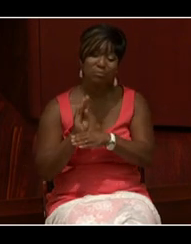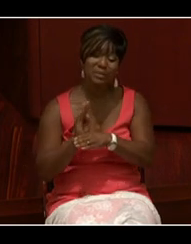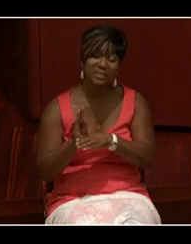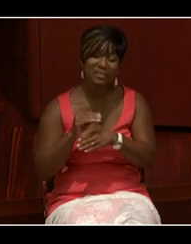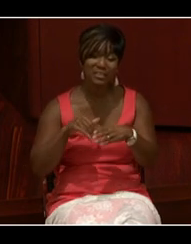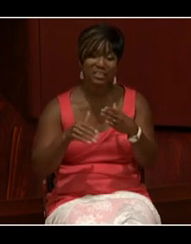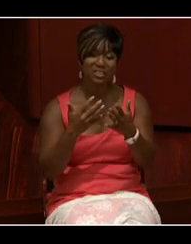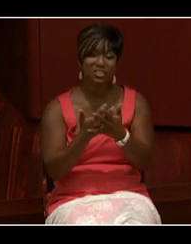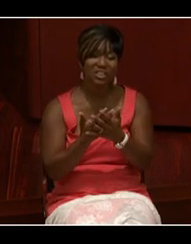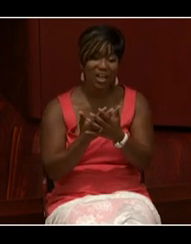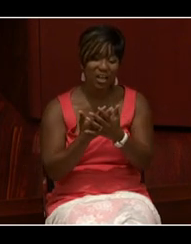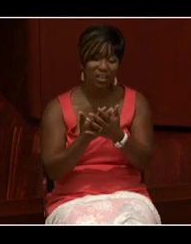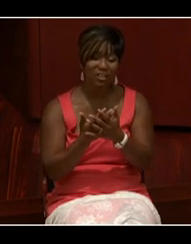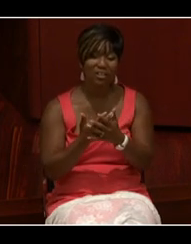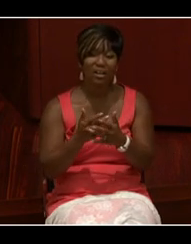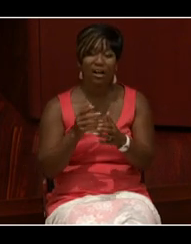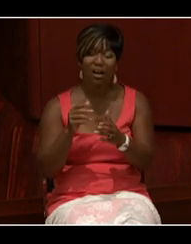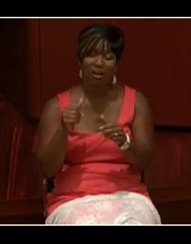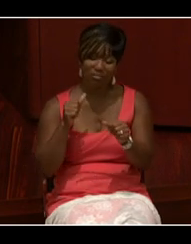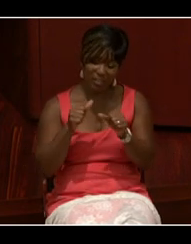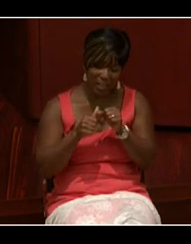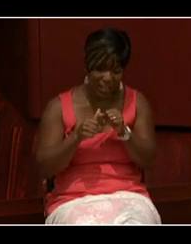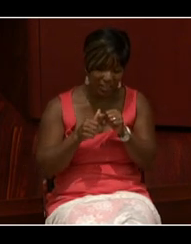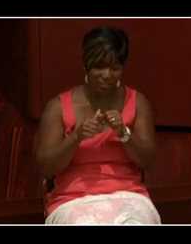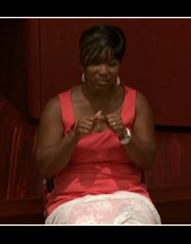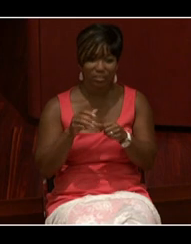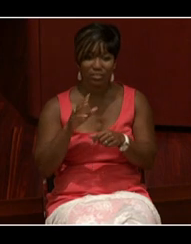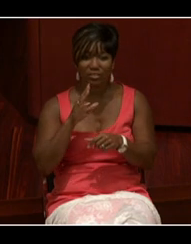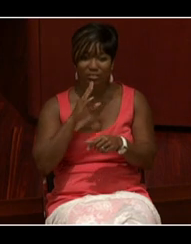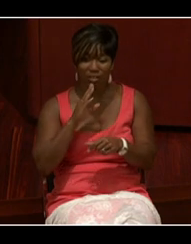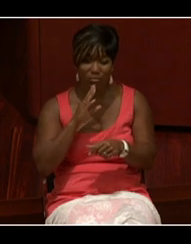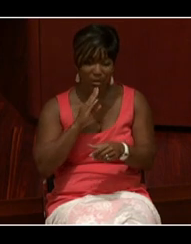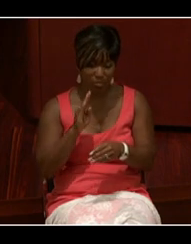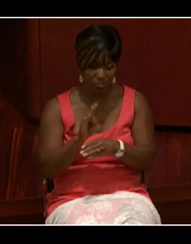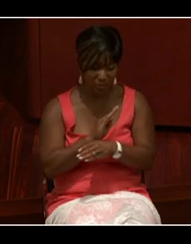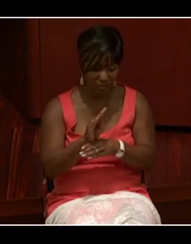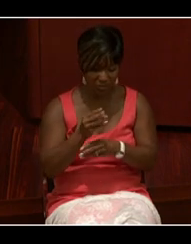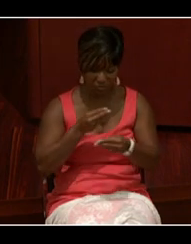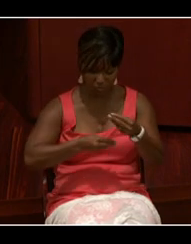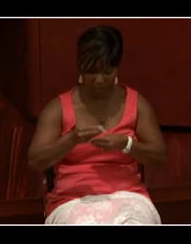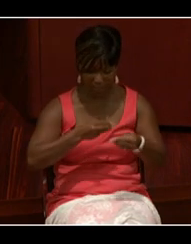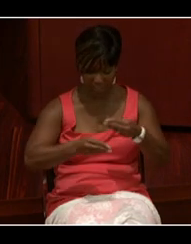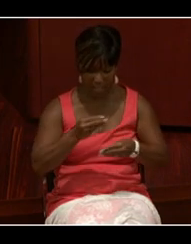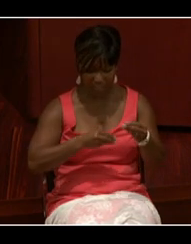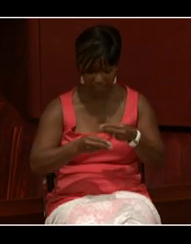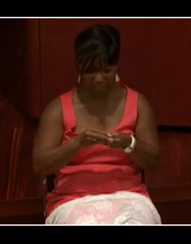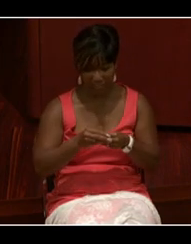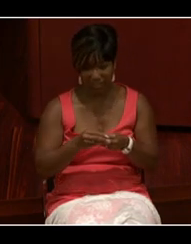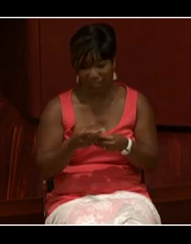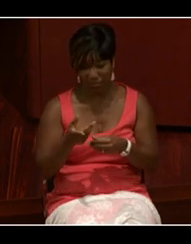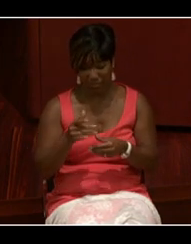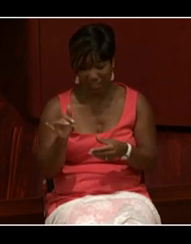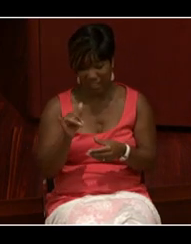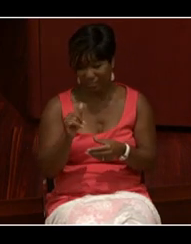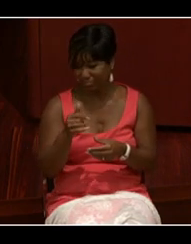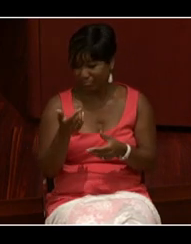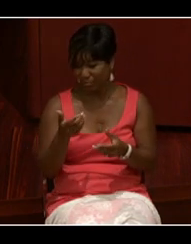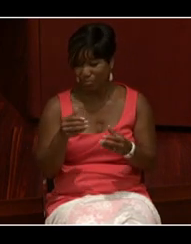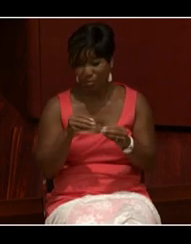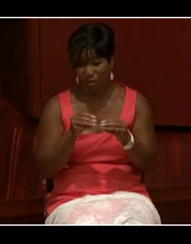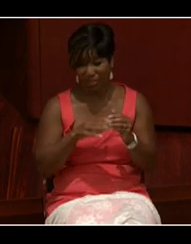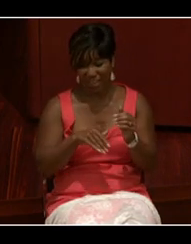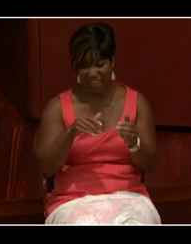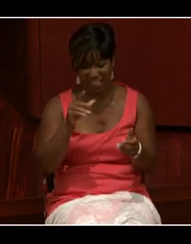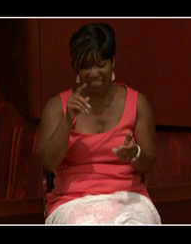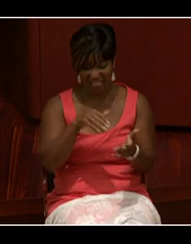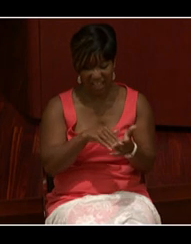correspondence detailing wanted business transactions to his business partners. Of particular interest in later files is the social